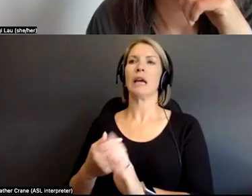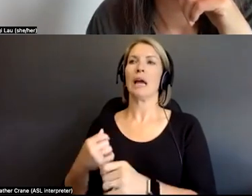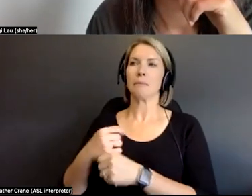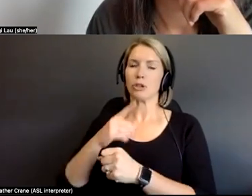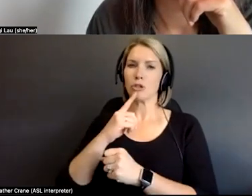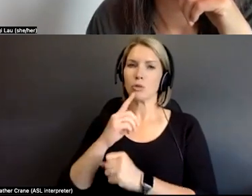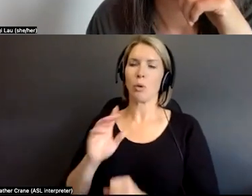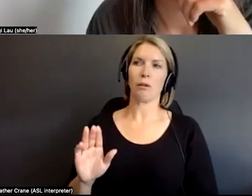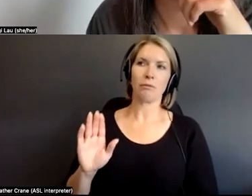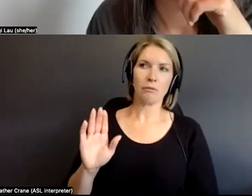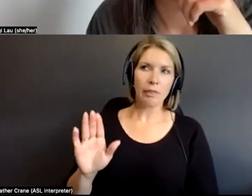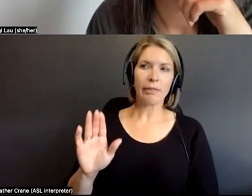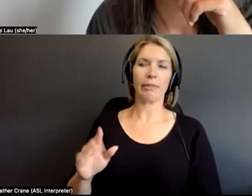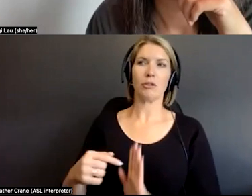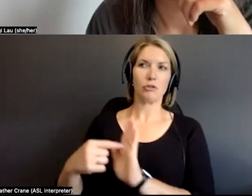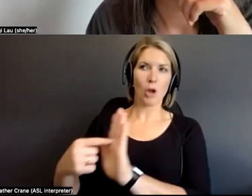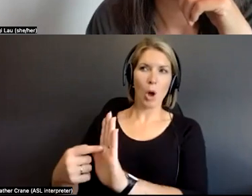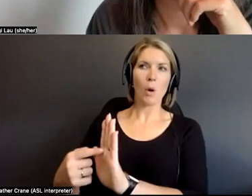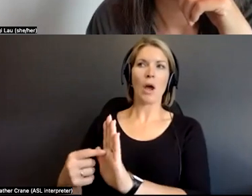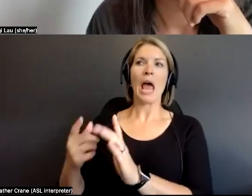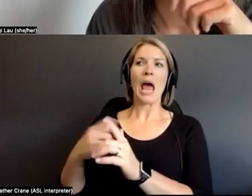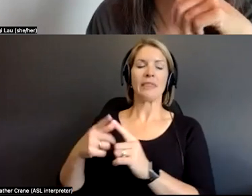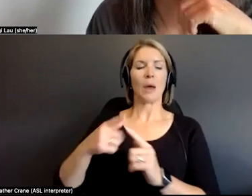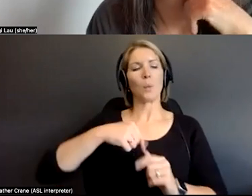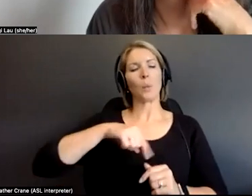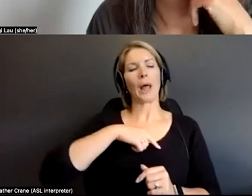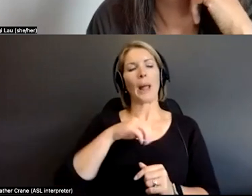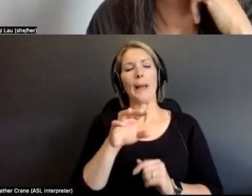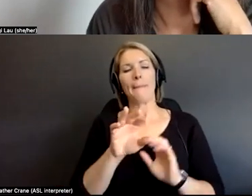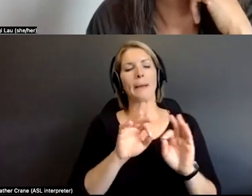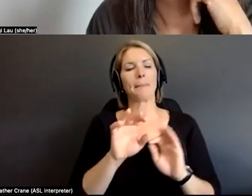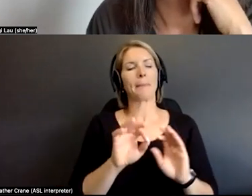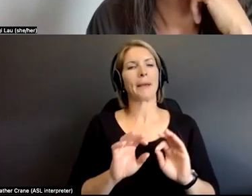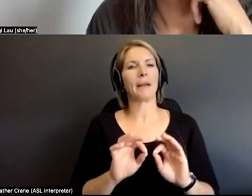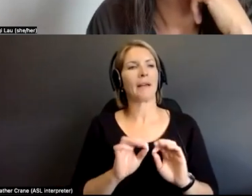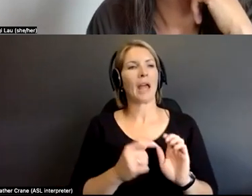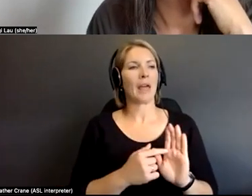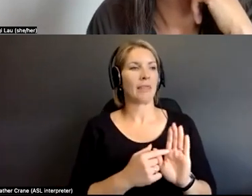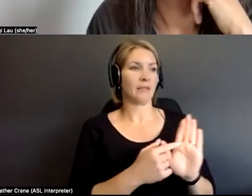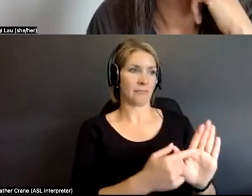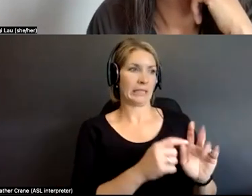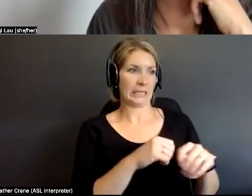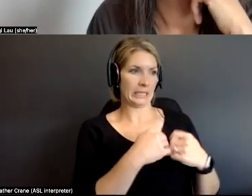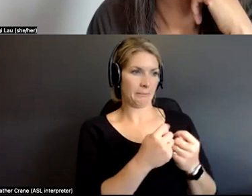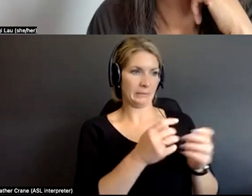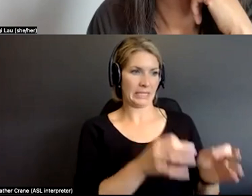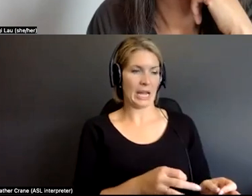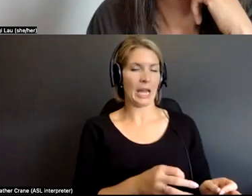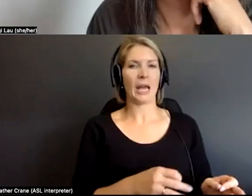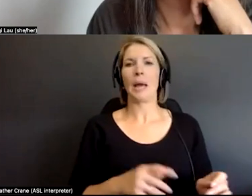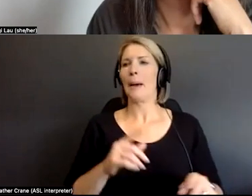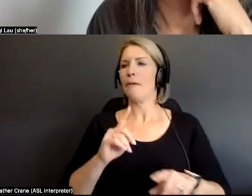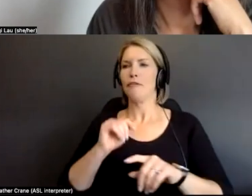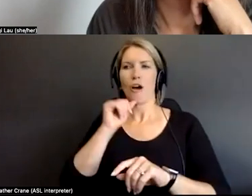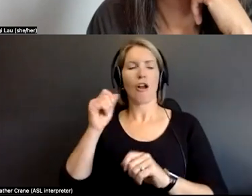and then we'll pick a few to chat with the team about, and then only a few get shown to the author. Right. And I do a little bit of